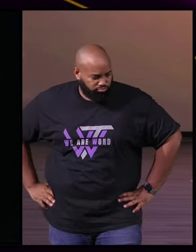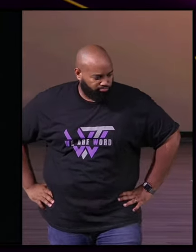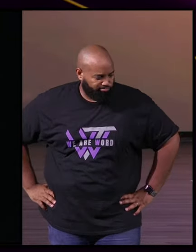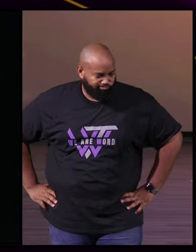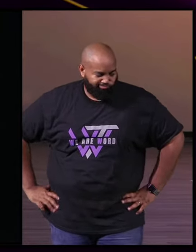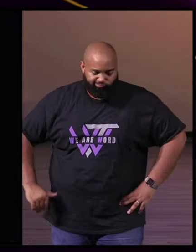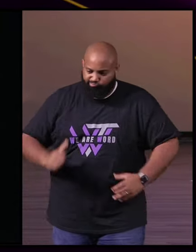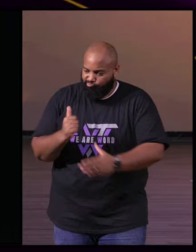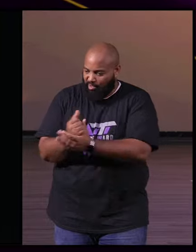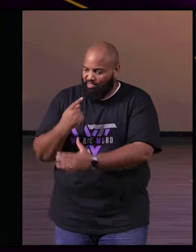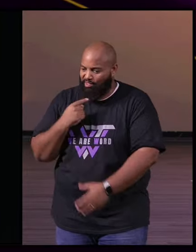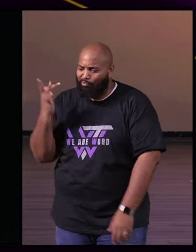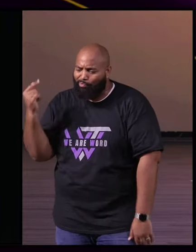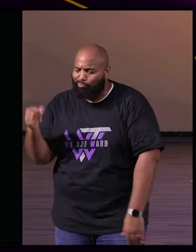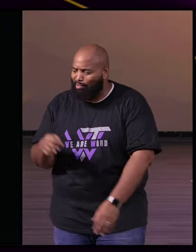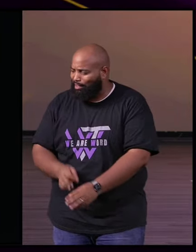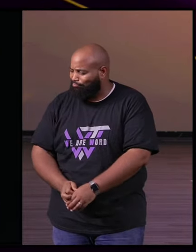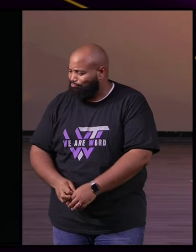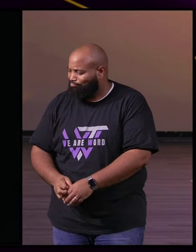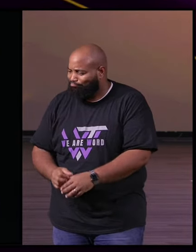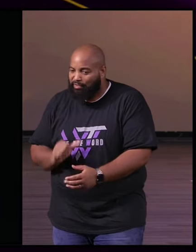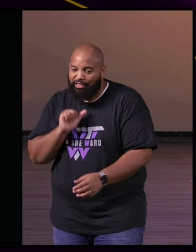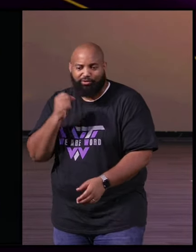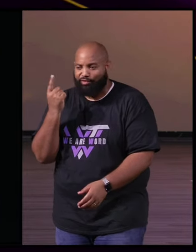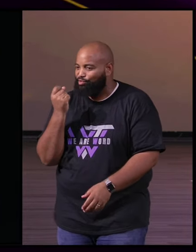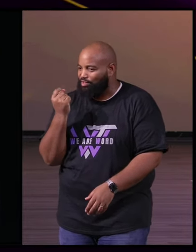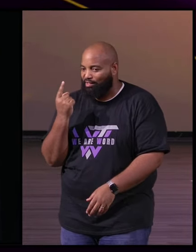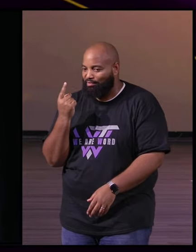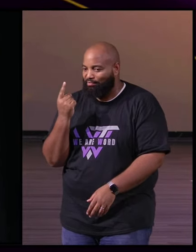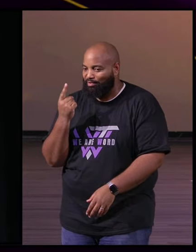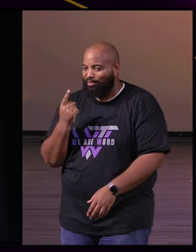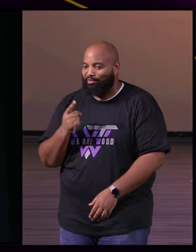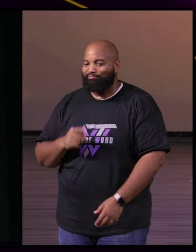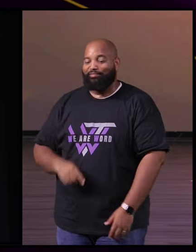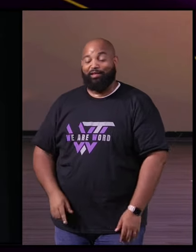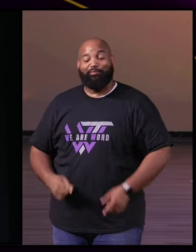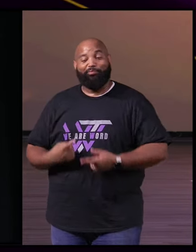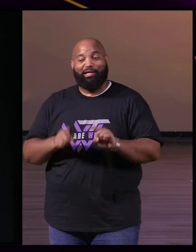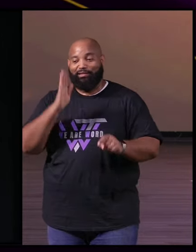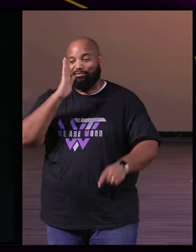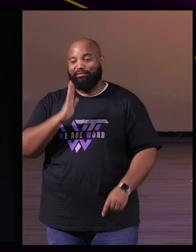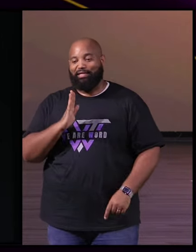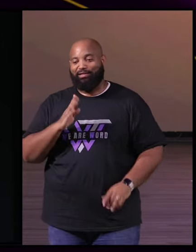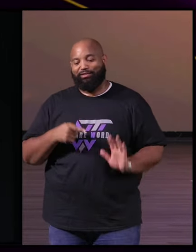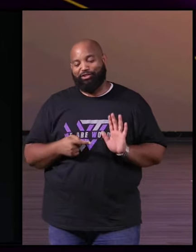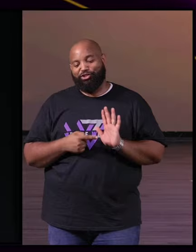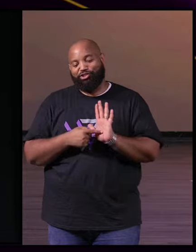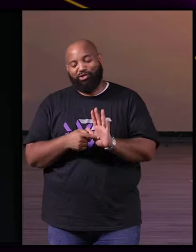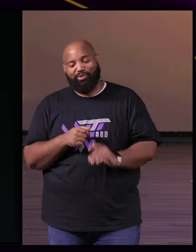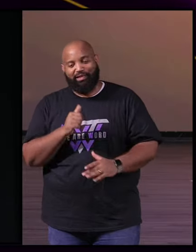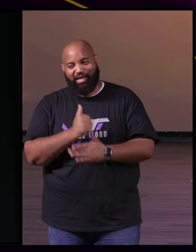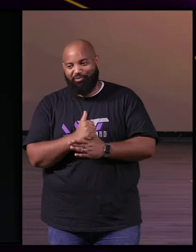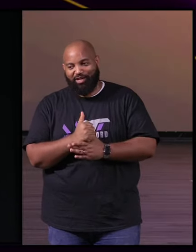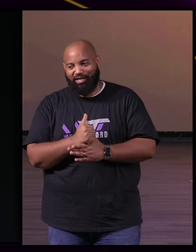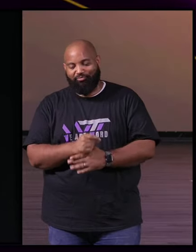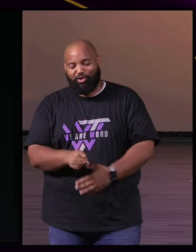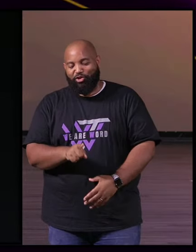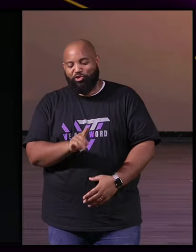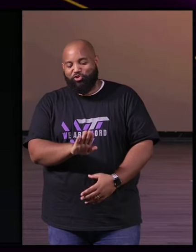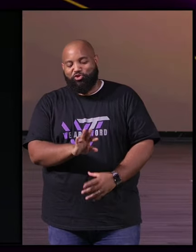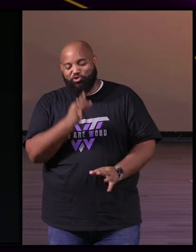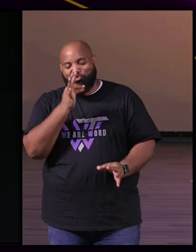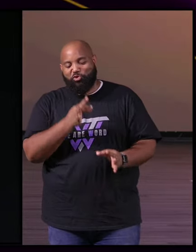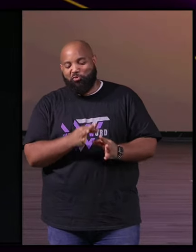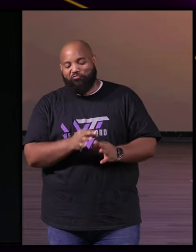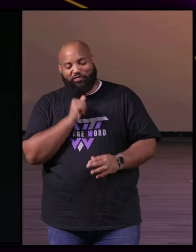only reason there's a famine in the land is because I'm trying to show you, you don't really have the faith yet